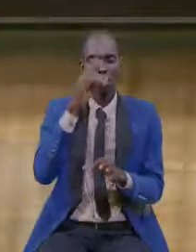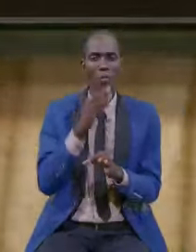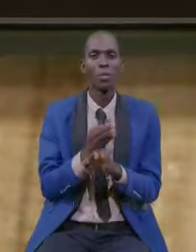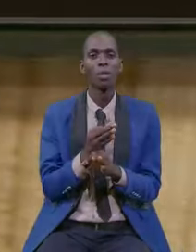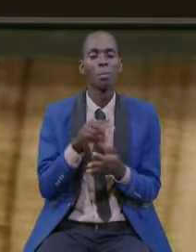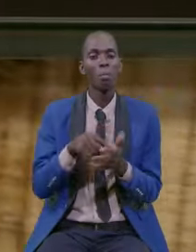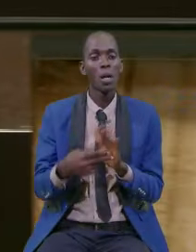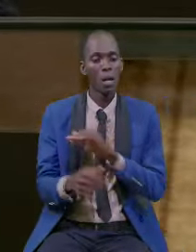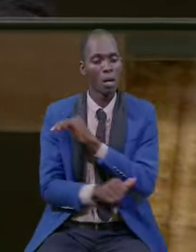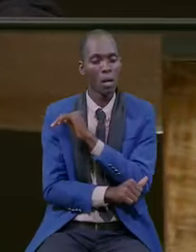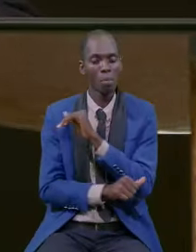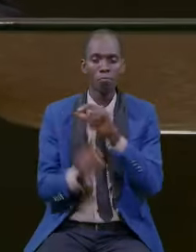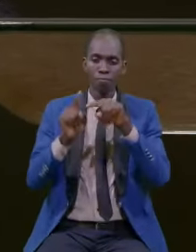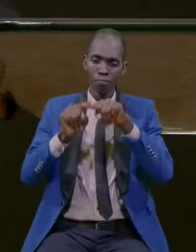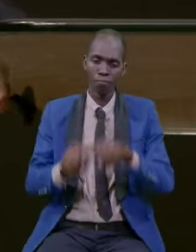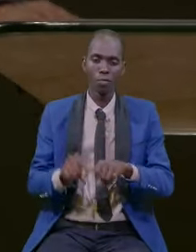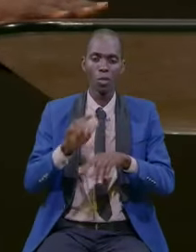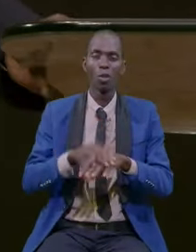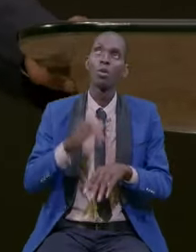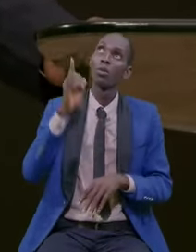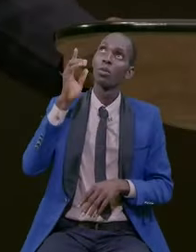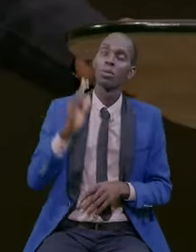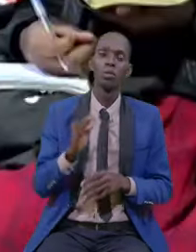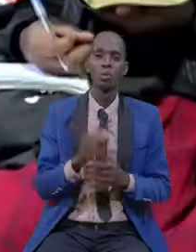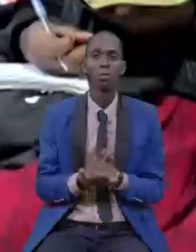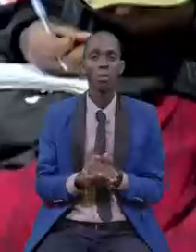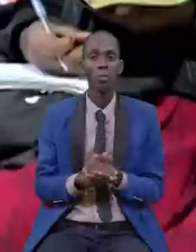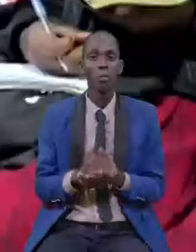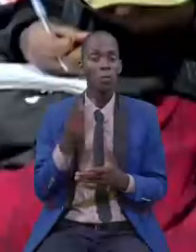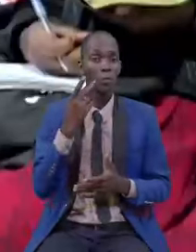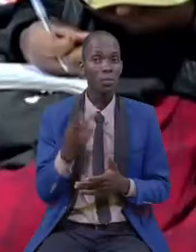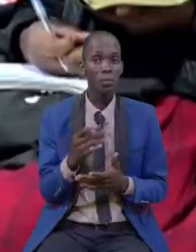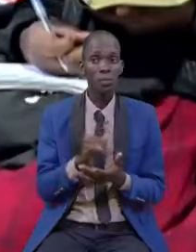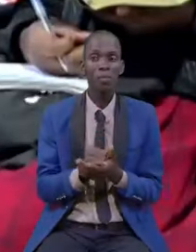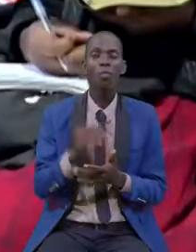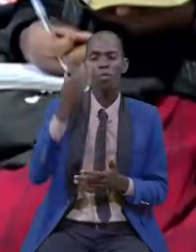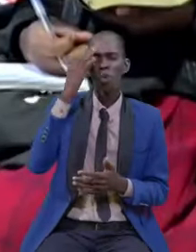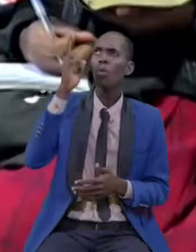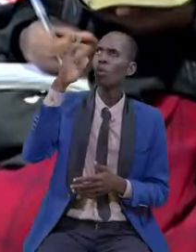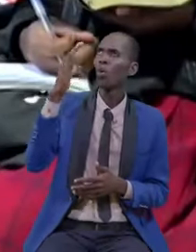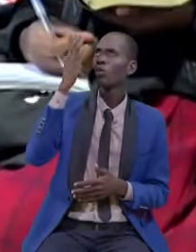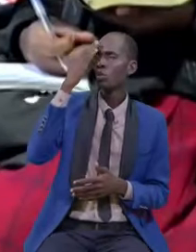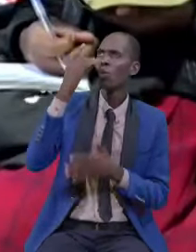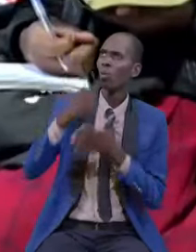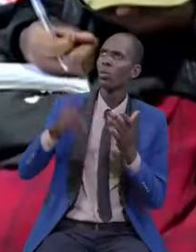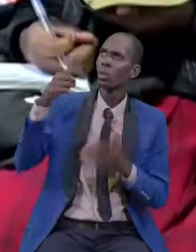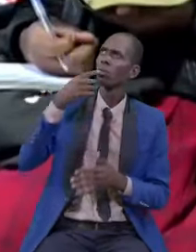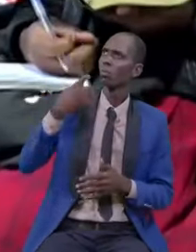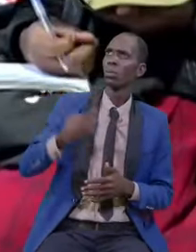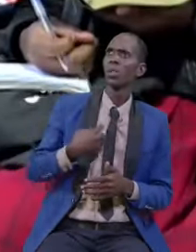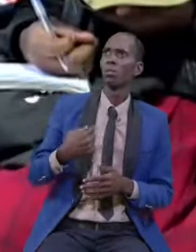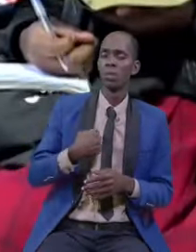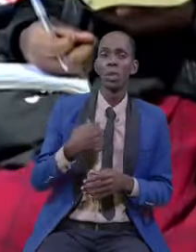relied on God. God knows what he's saying. He says what he means. He means what he says.